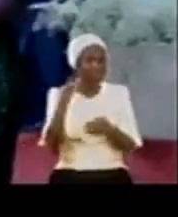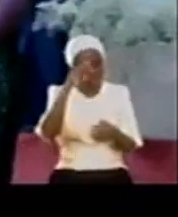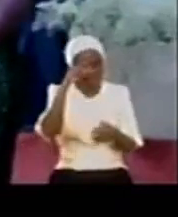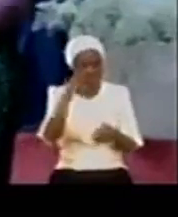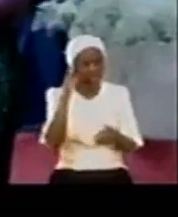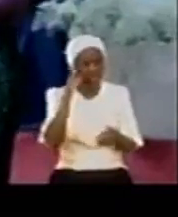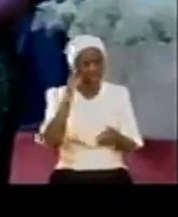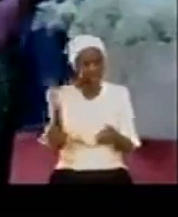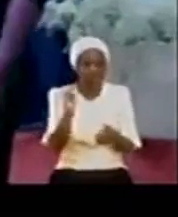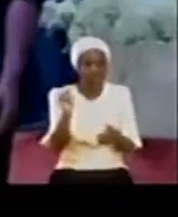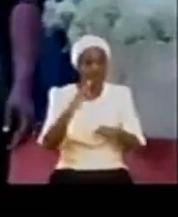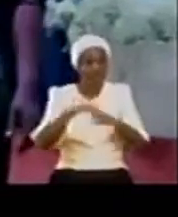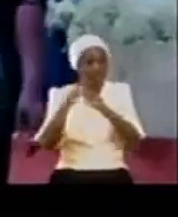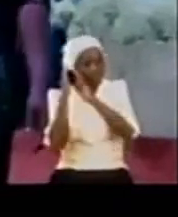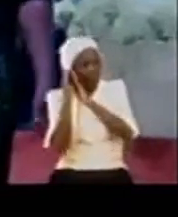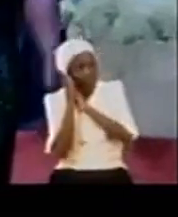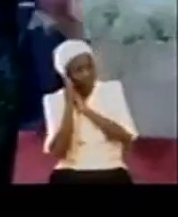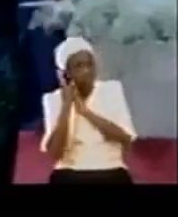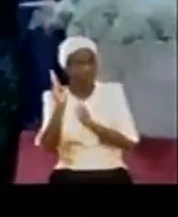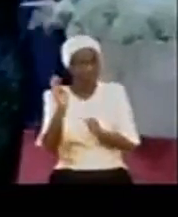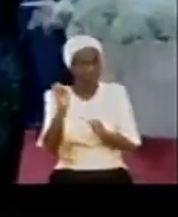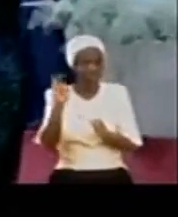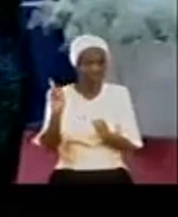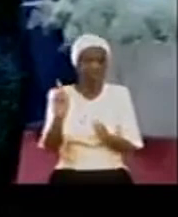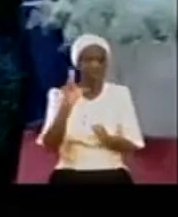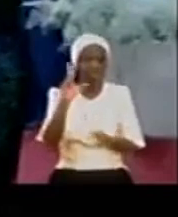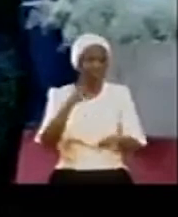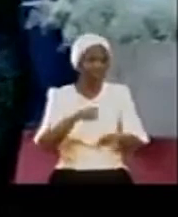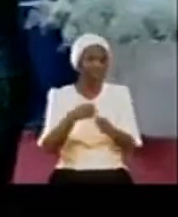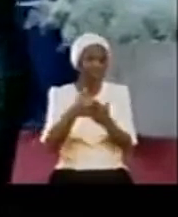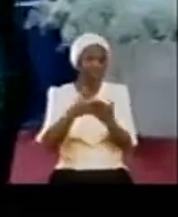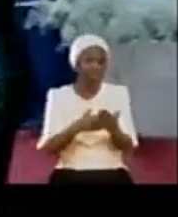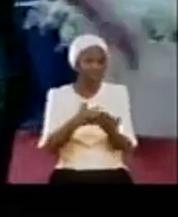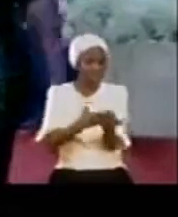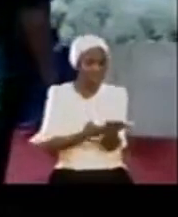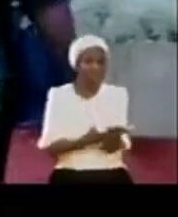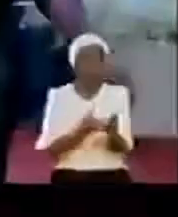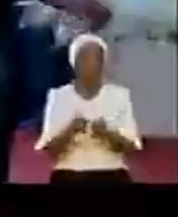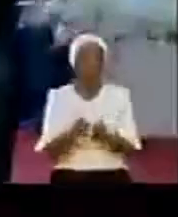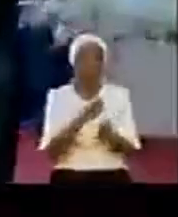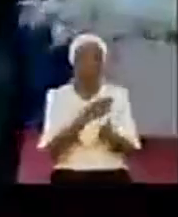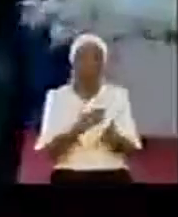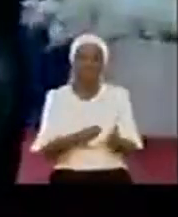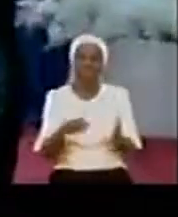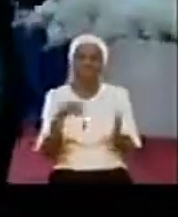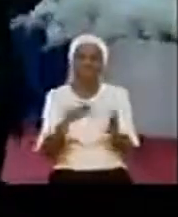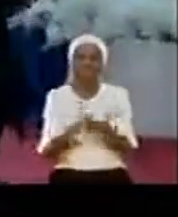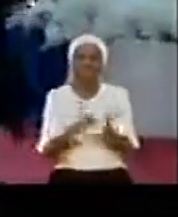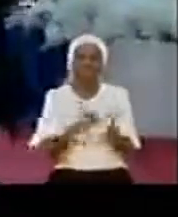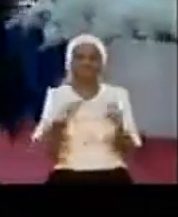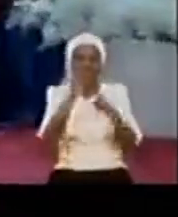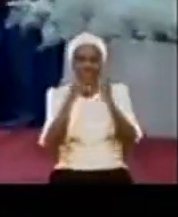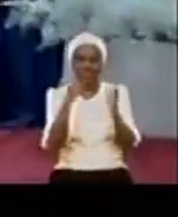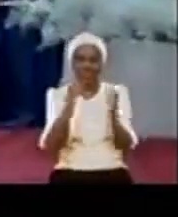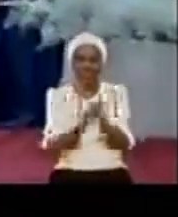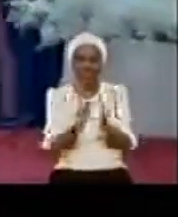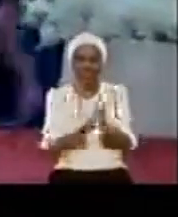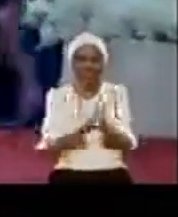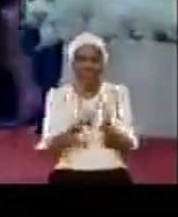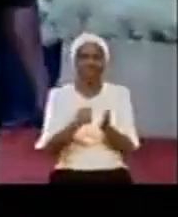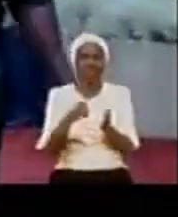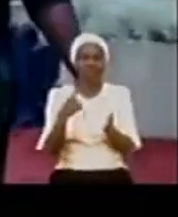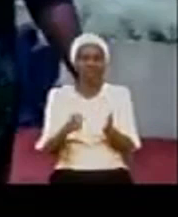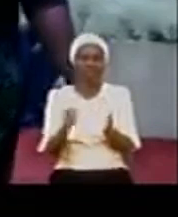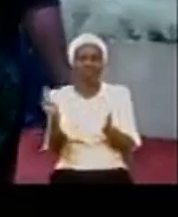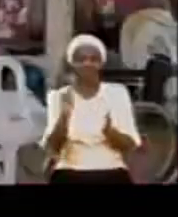see the next day again whether he will bedwet. I said, the Lord, I do is may name alone be highly exalted. May the Lord increase the grace of our daddy in the